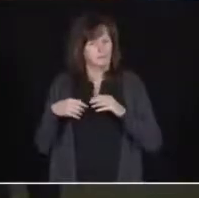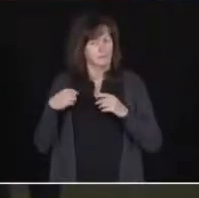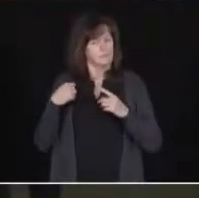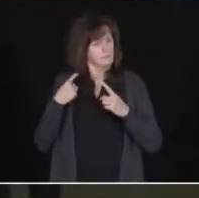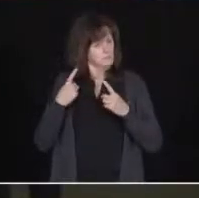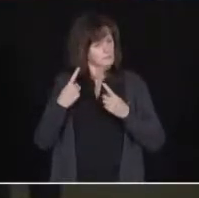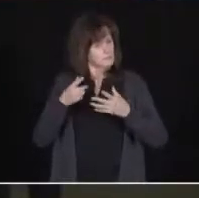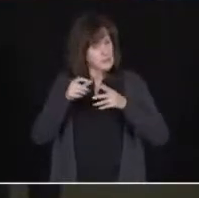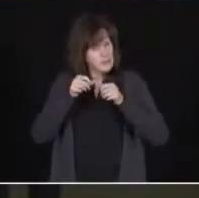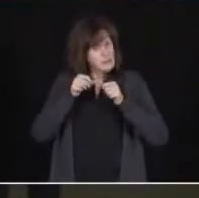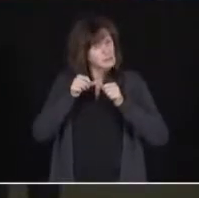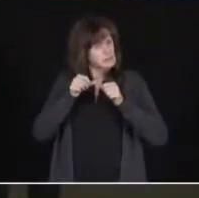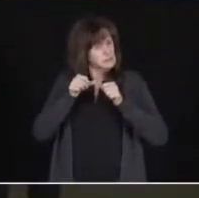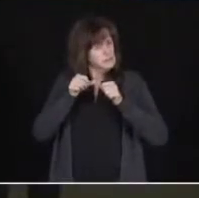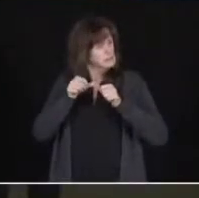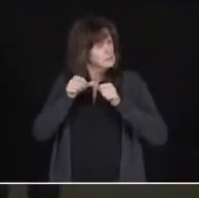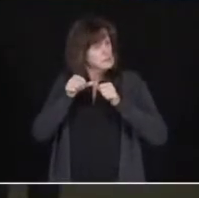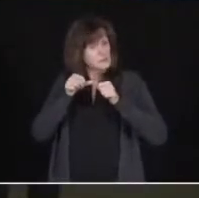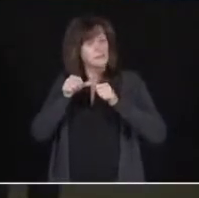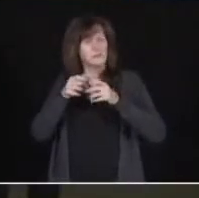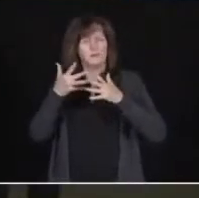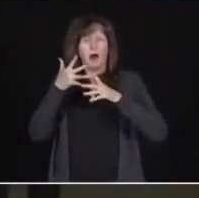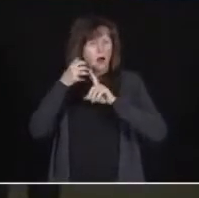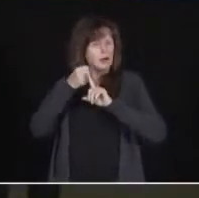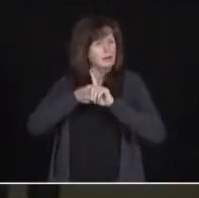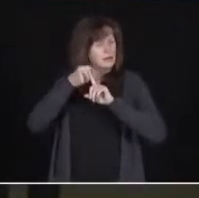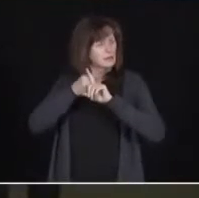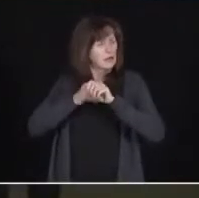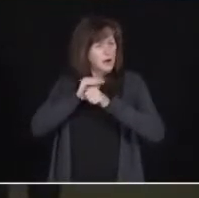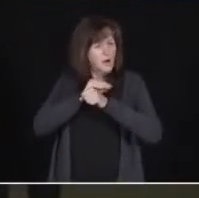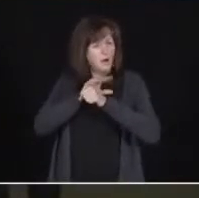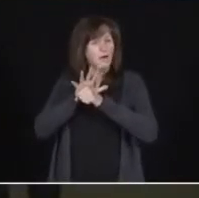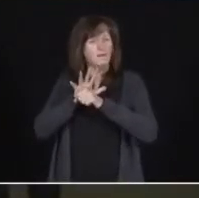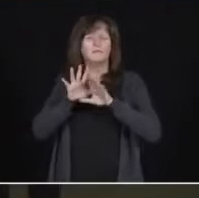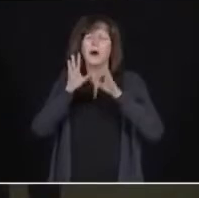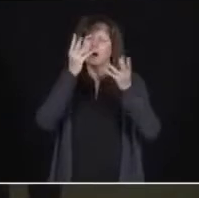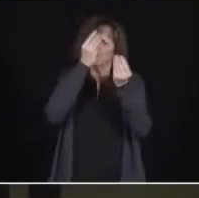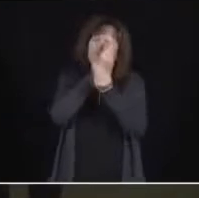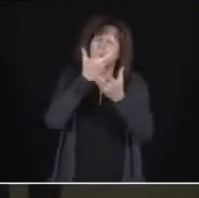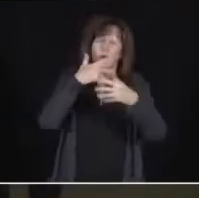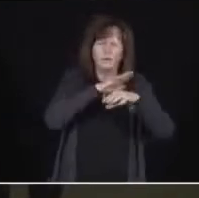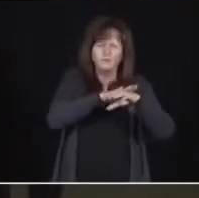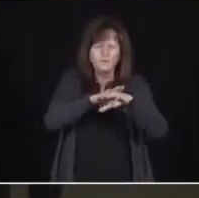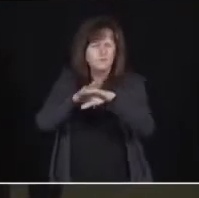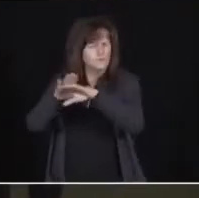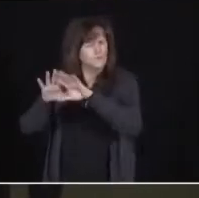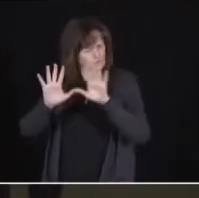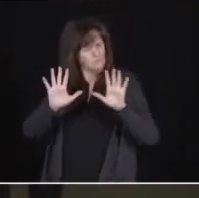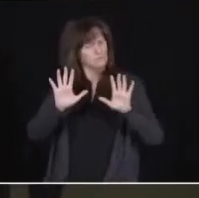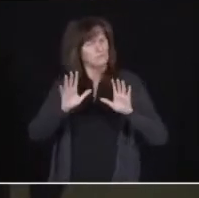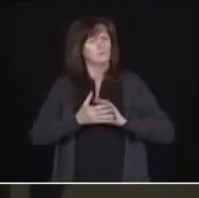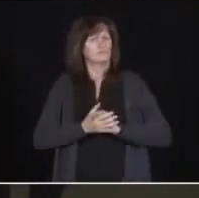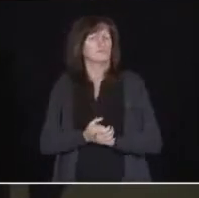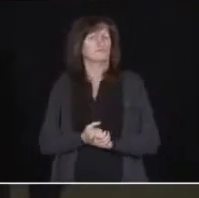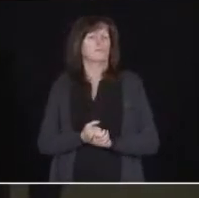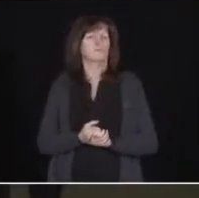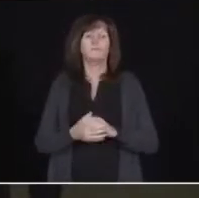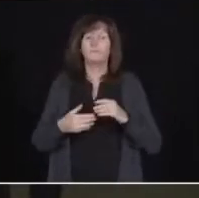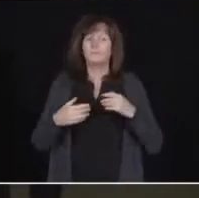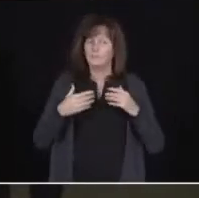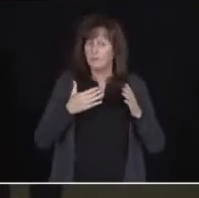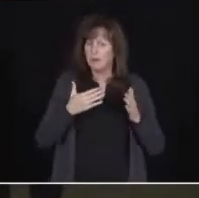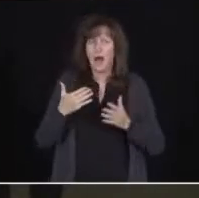Against COVID-19, I want to reassure the people of Ontario. The plans for our economic recovery are